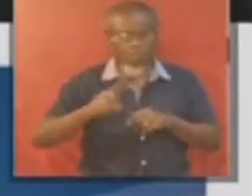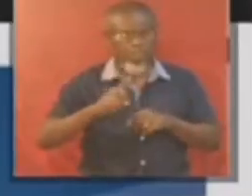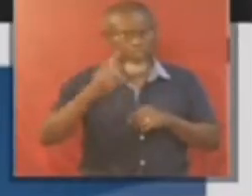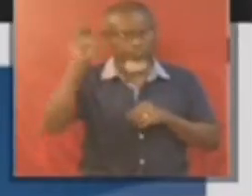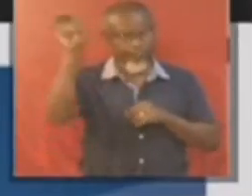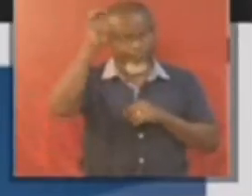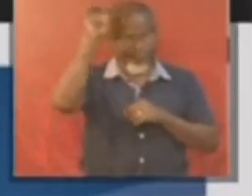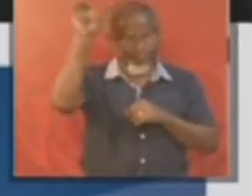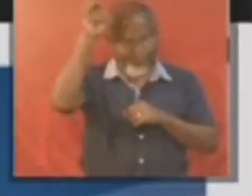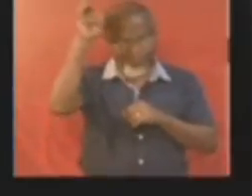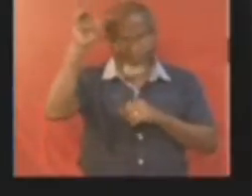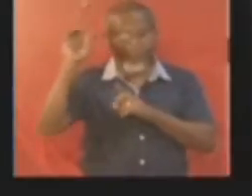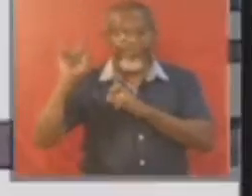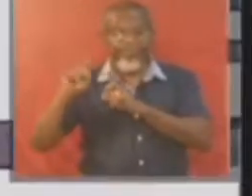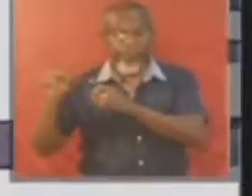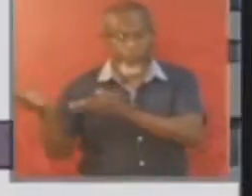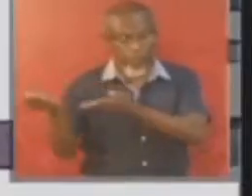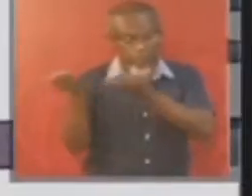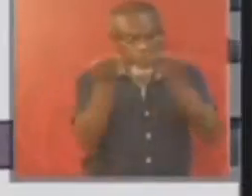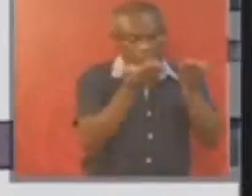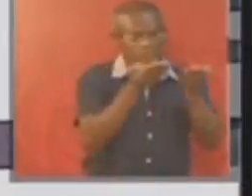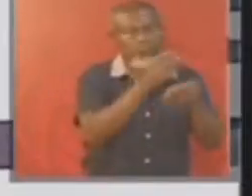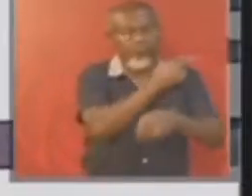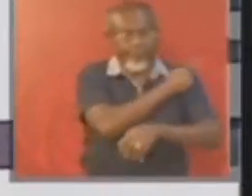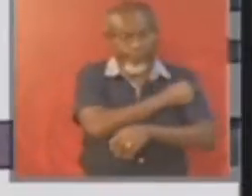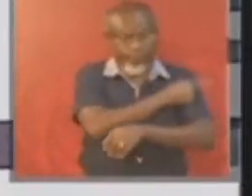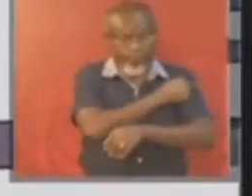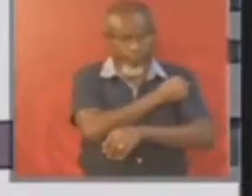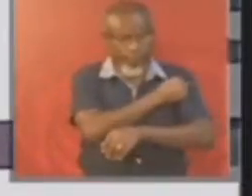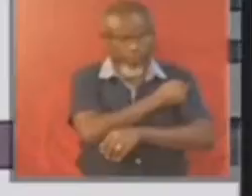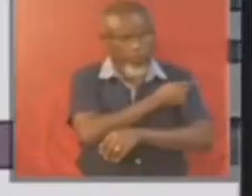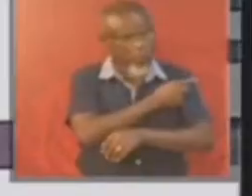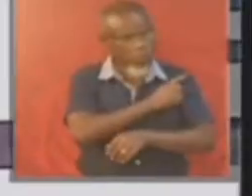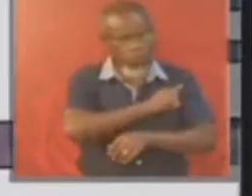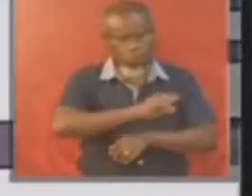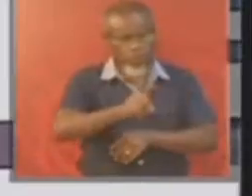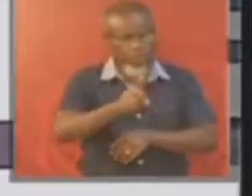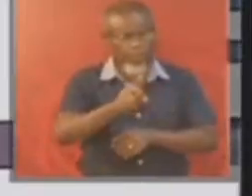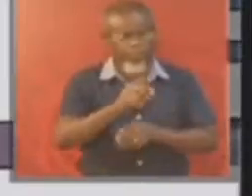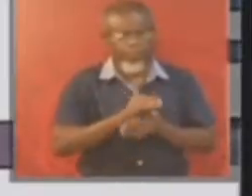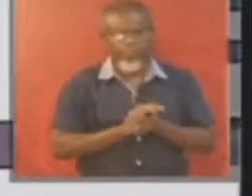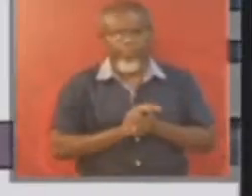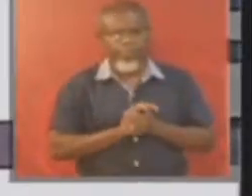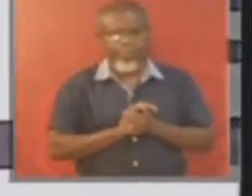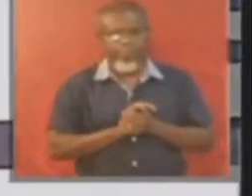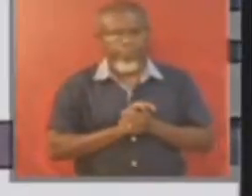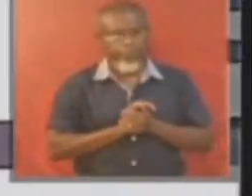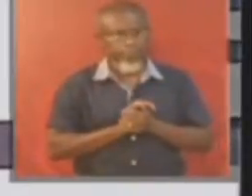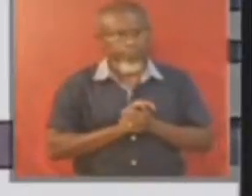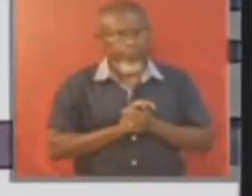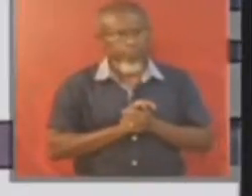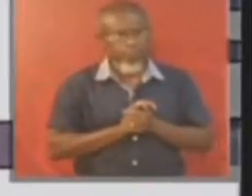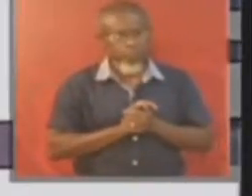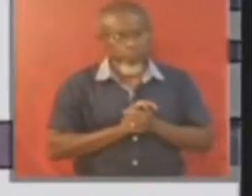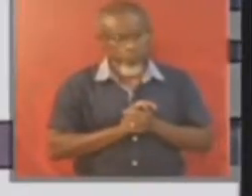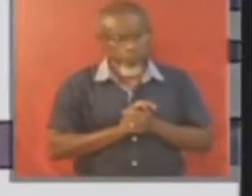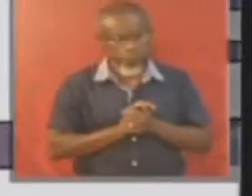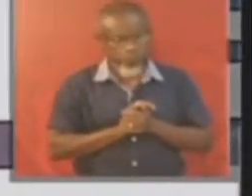In the last 5 weeks alone in NCRHA primary care, we have done at least